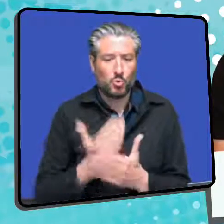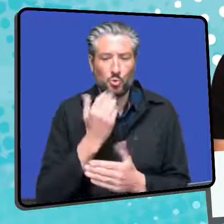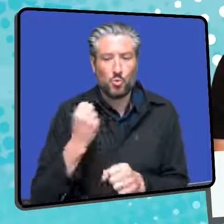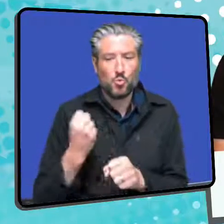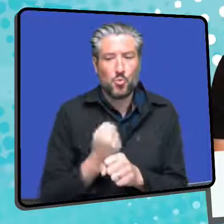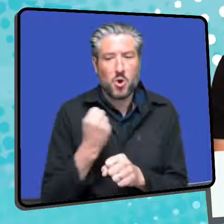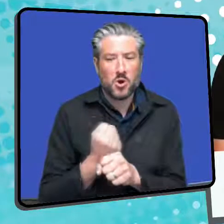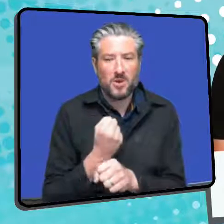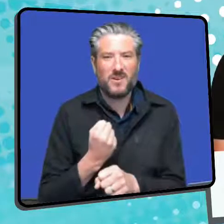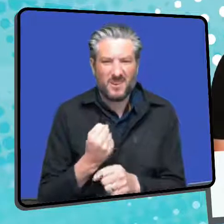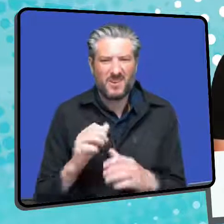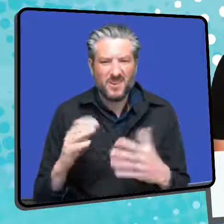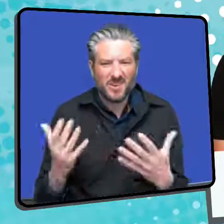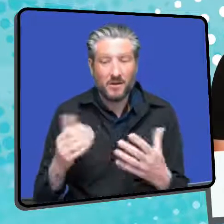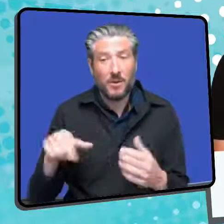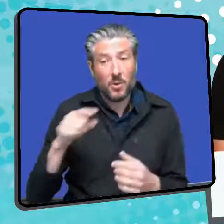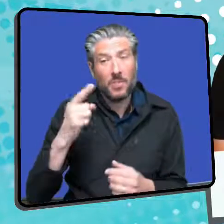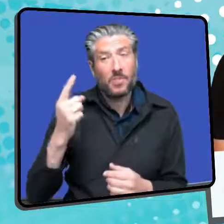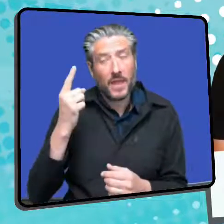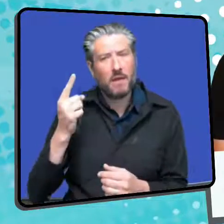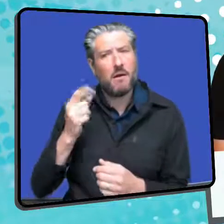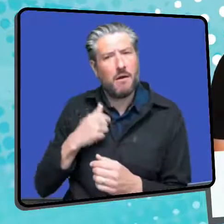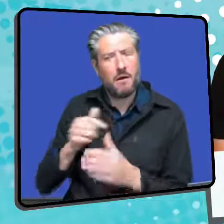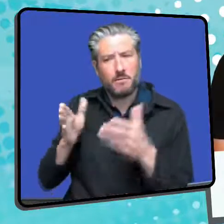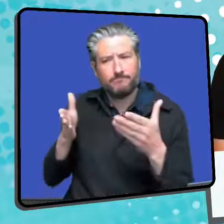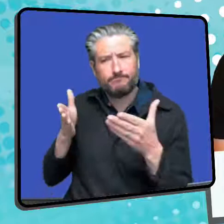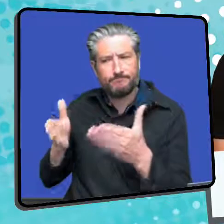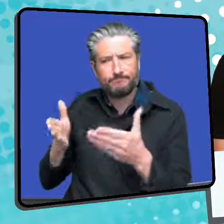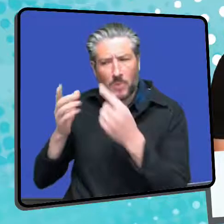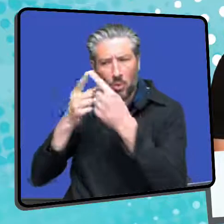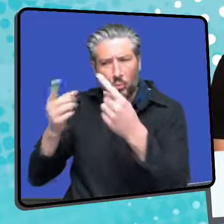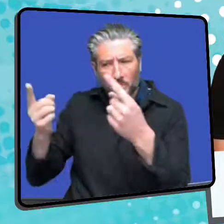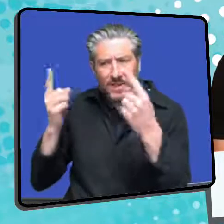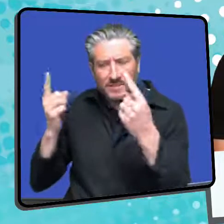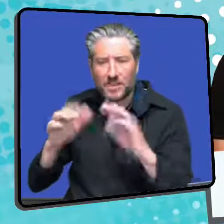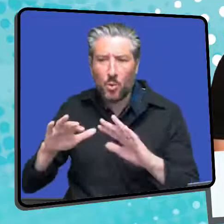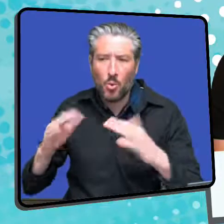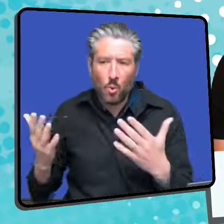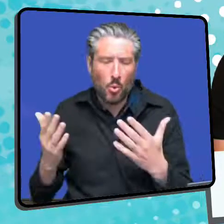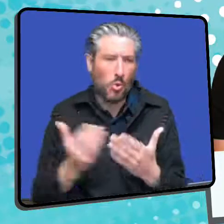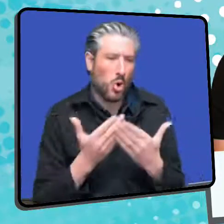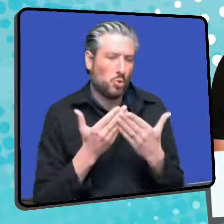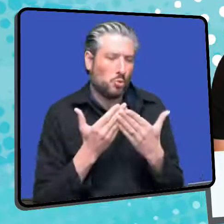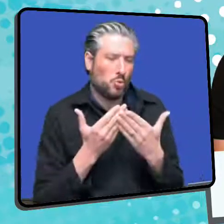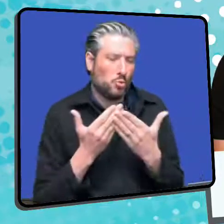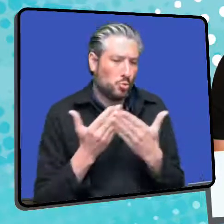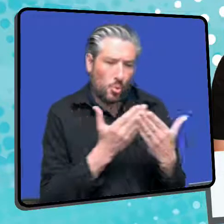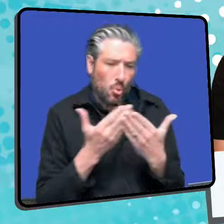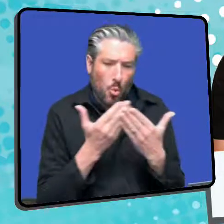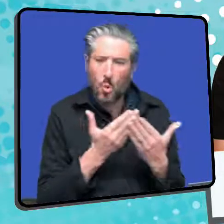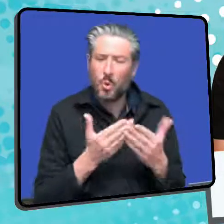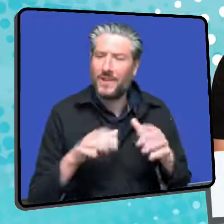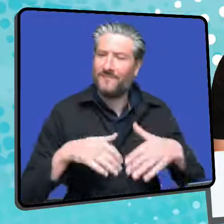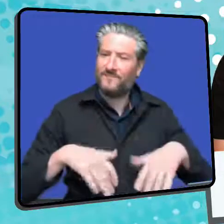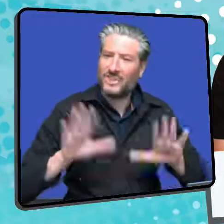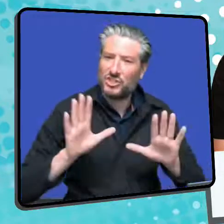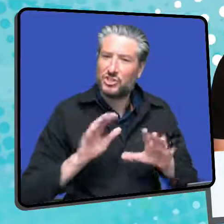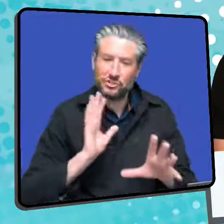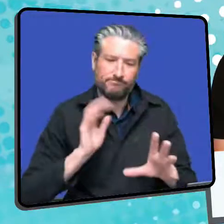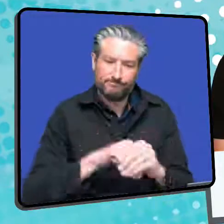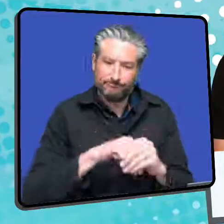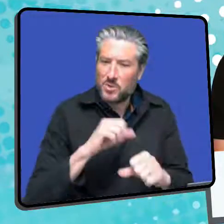want to go to university. And we definitely have quite a broad pool of those young learners. But